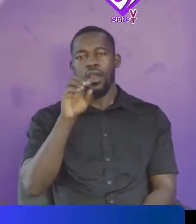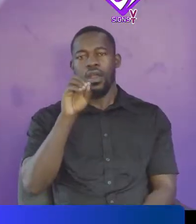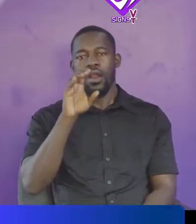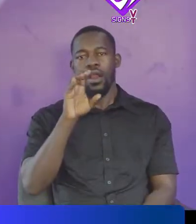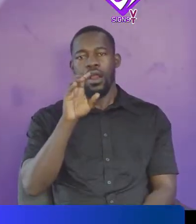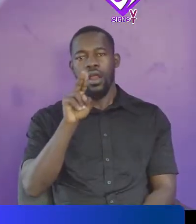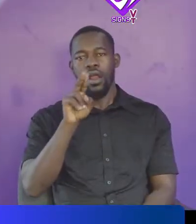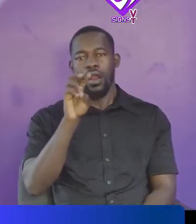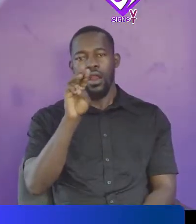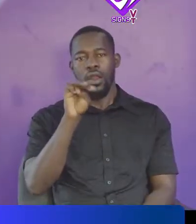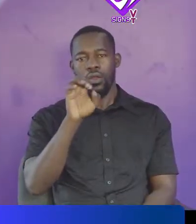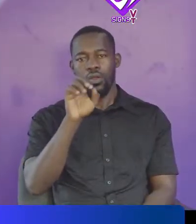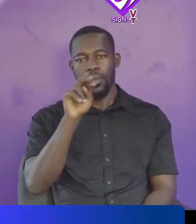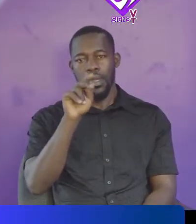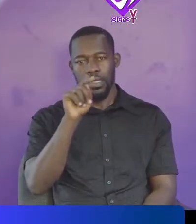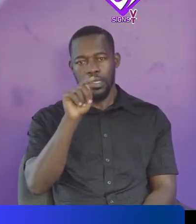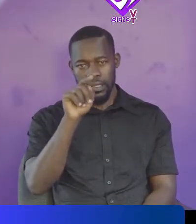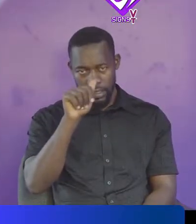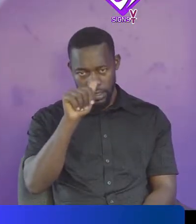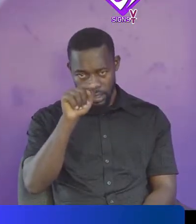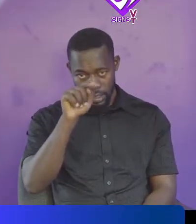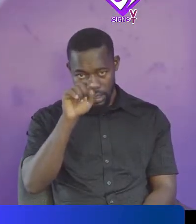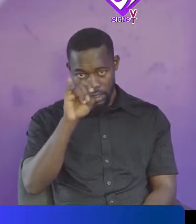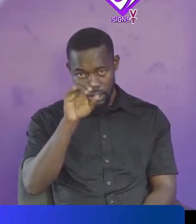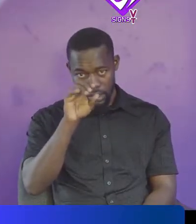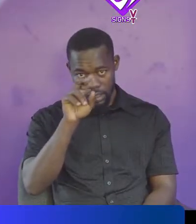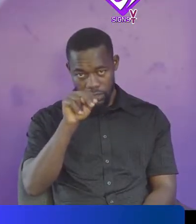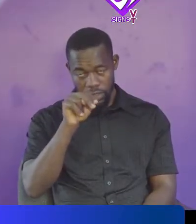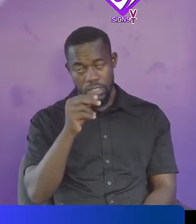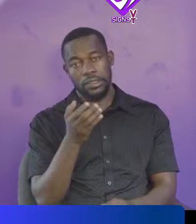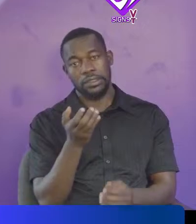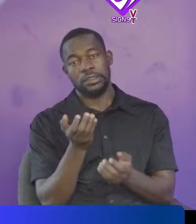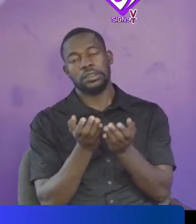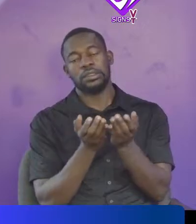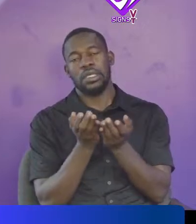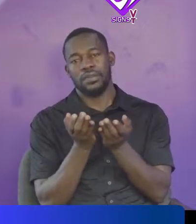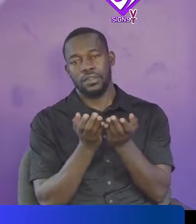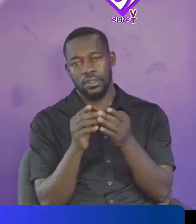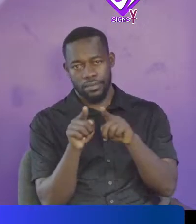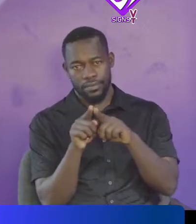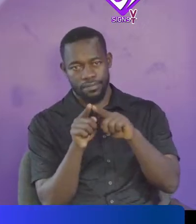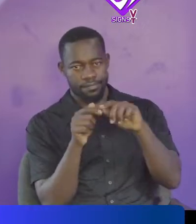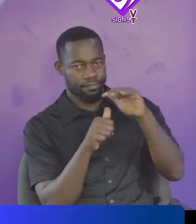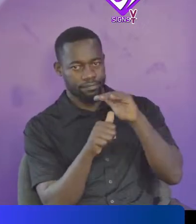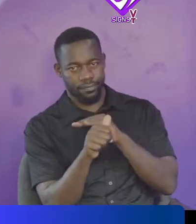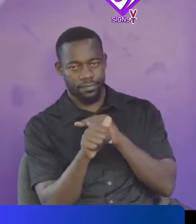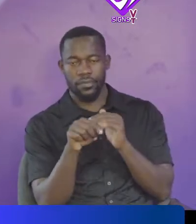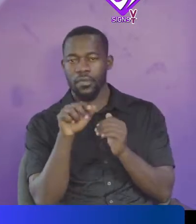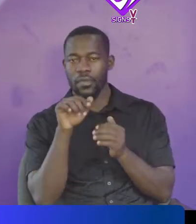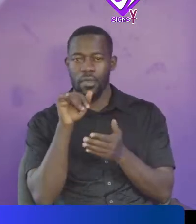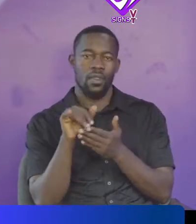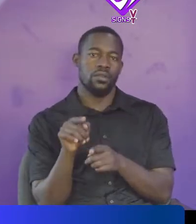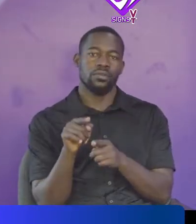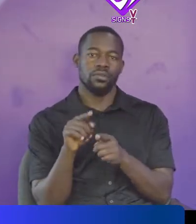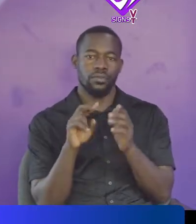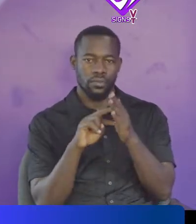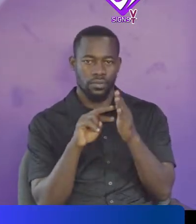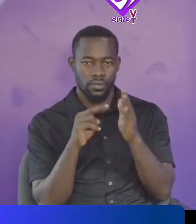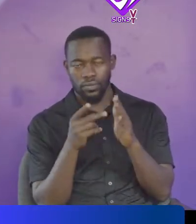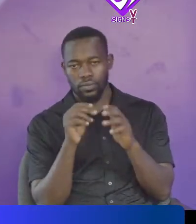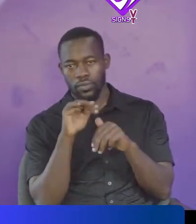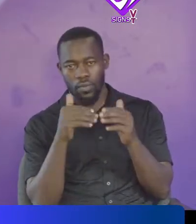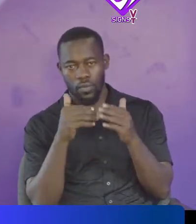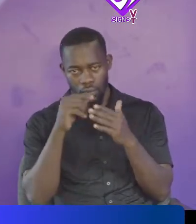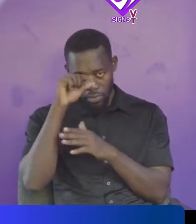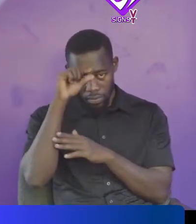us. That is the bit section of the Kenya National Archives where it is mandatory for every government